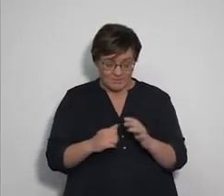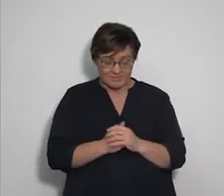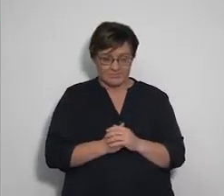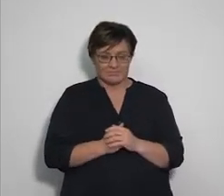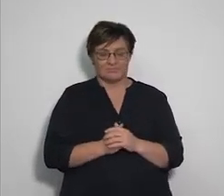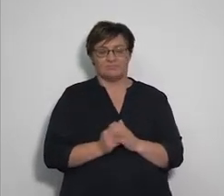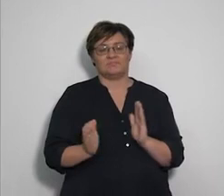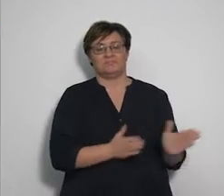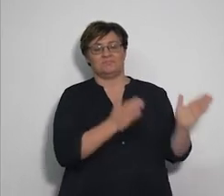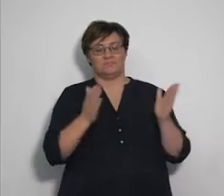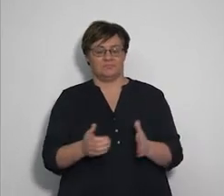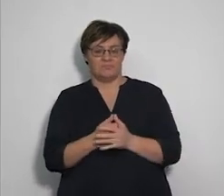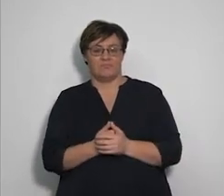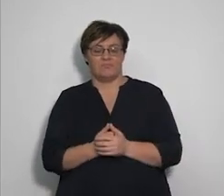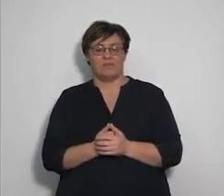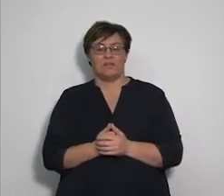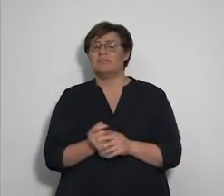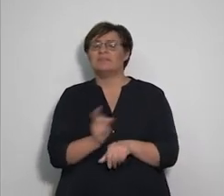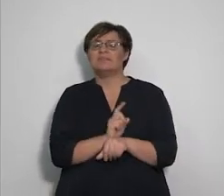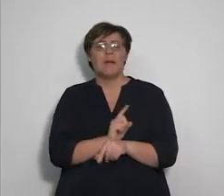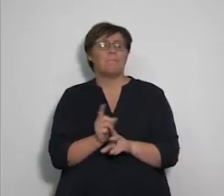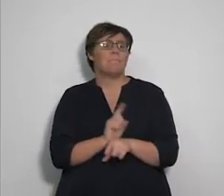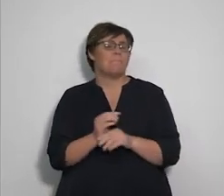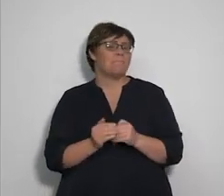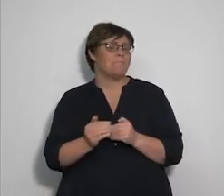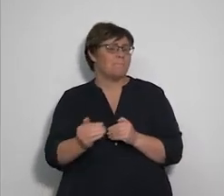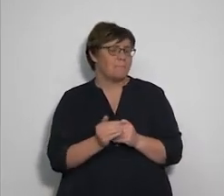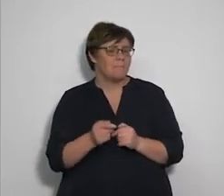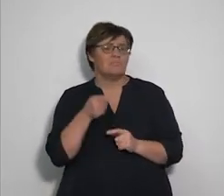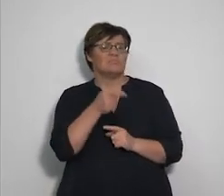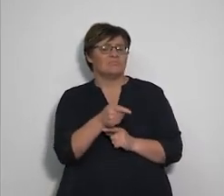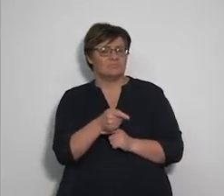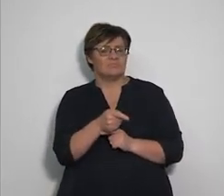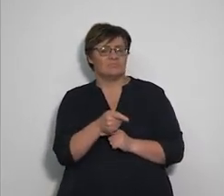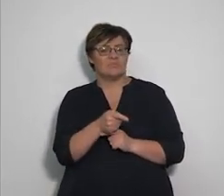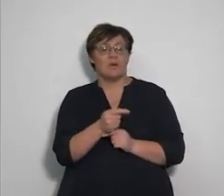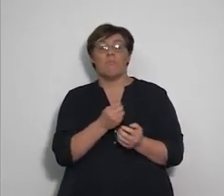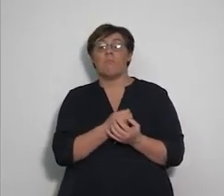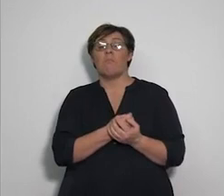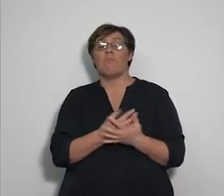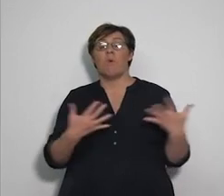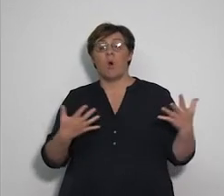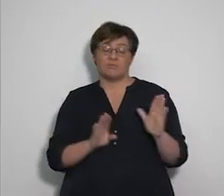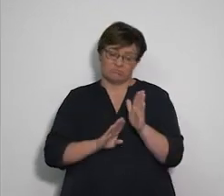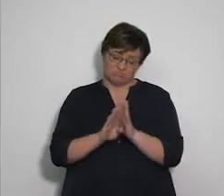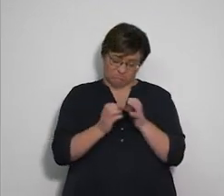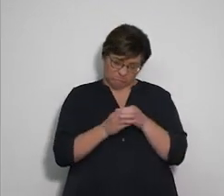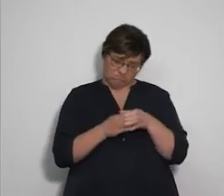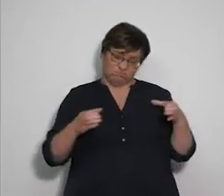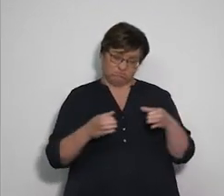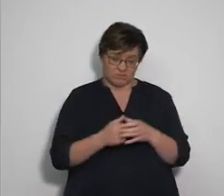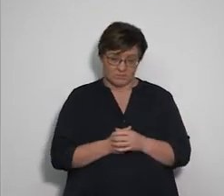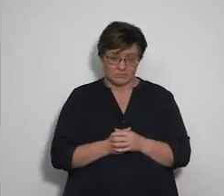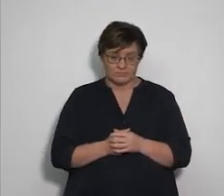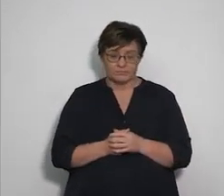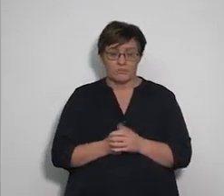got it? Let's move on. During which time period was there the greatest